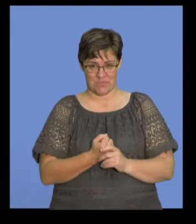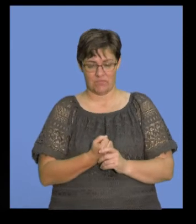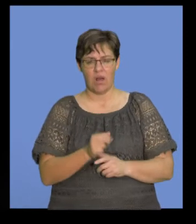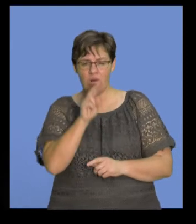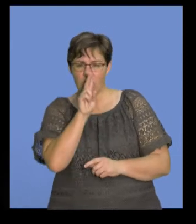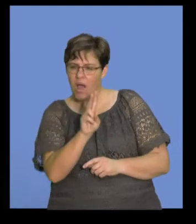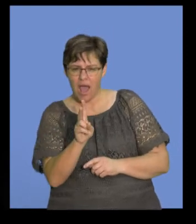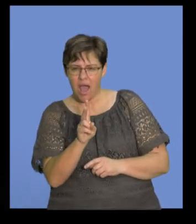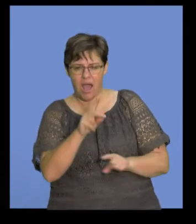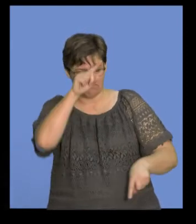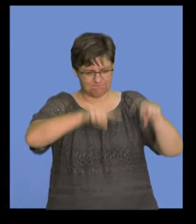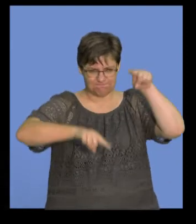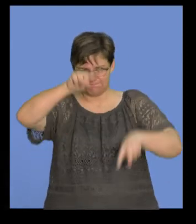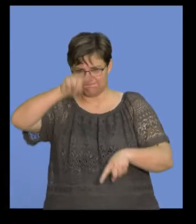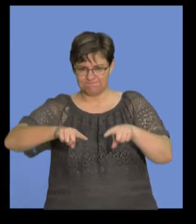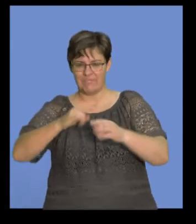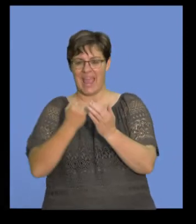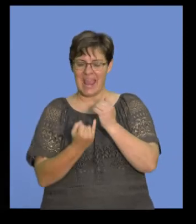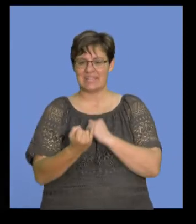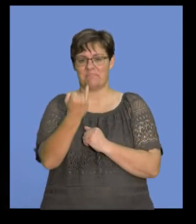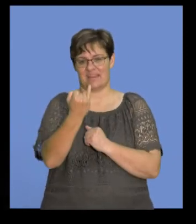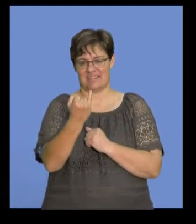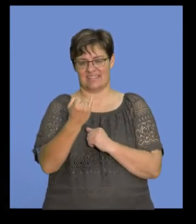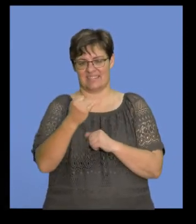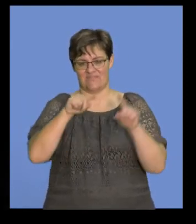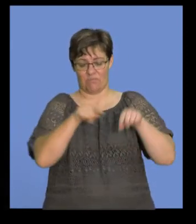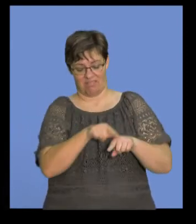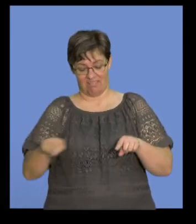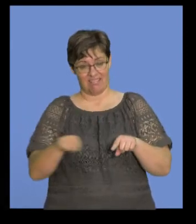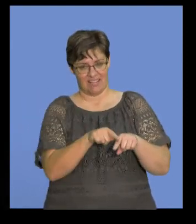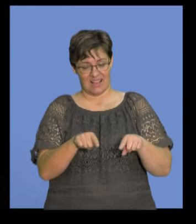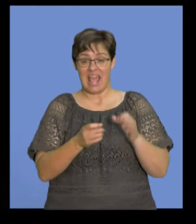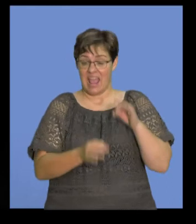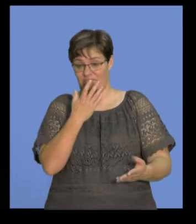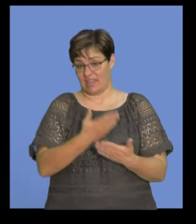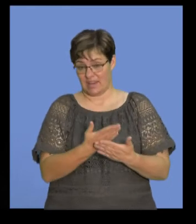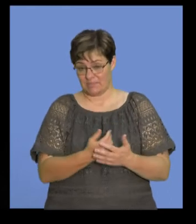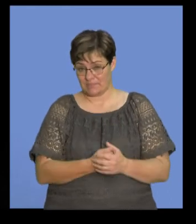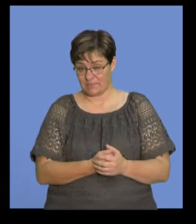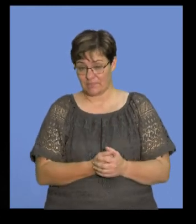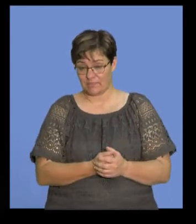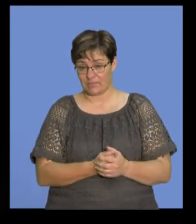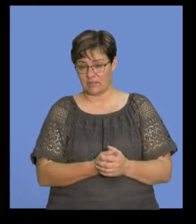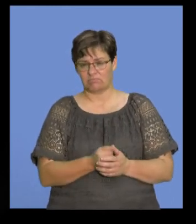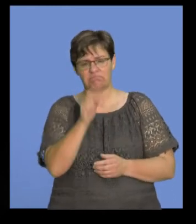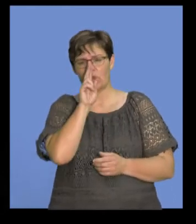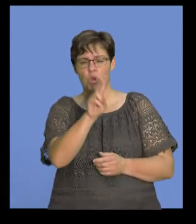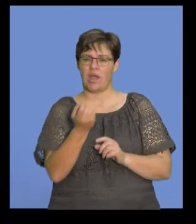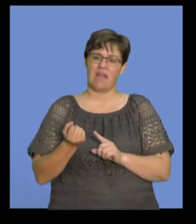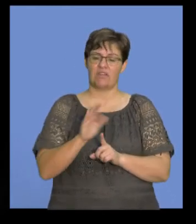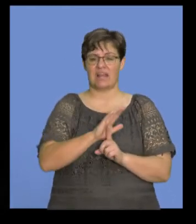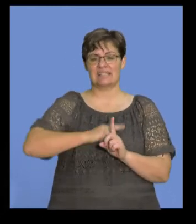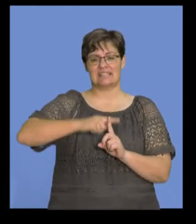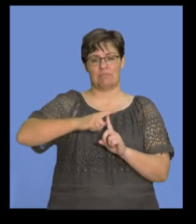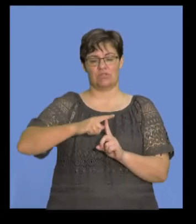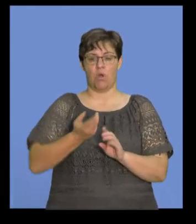Also look for creating a range in the independent variable where applicable. For example, when you are looking at the effect